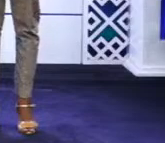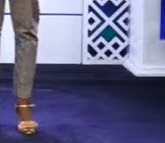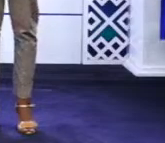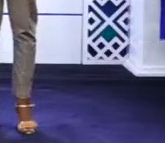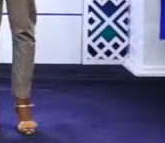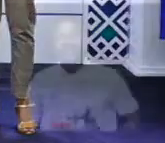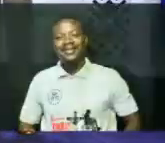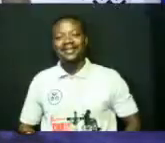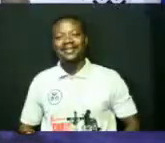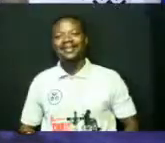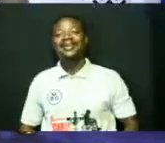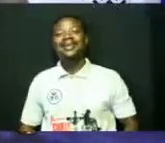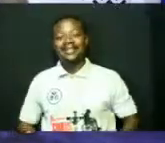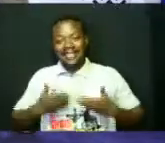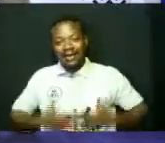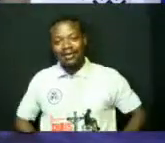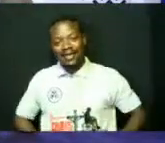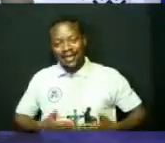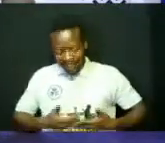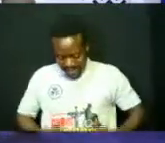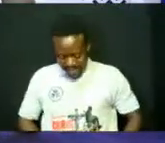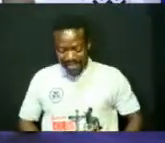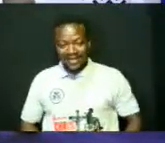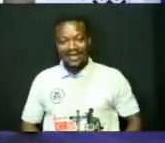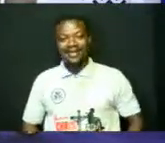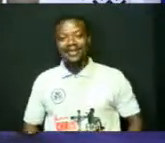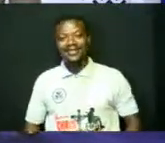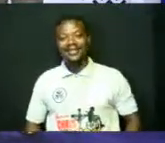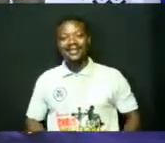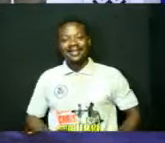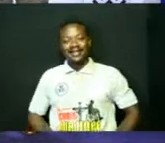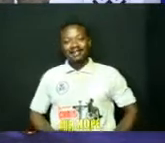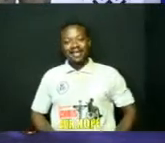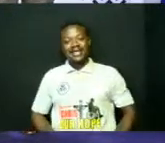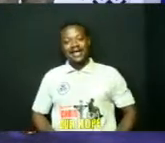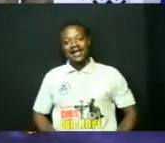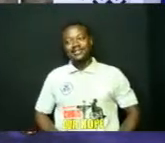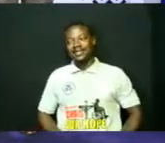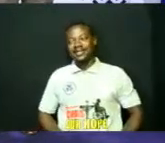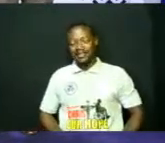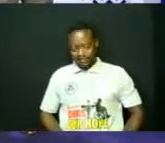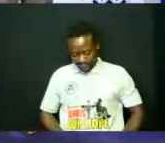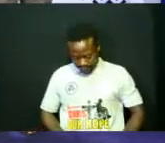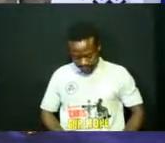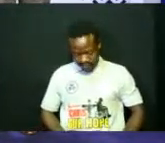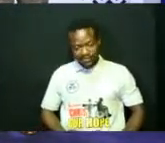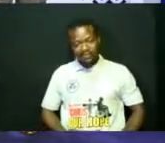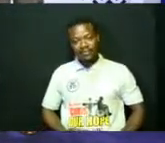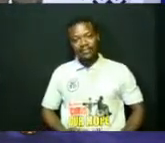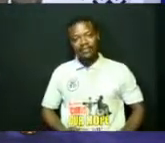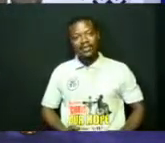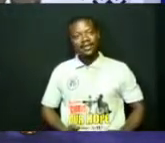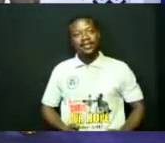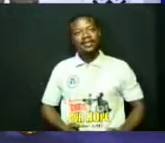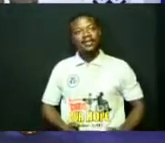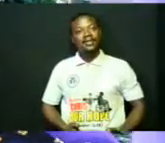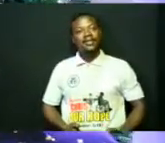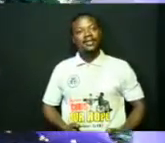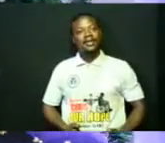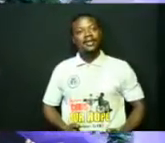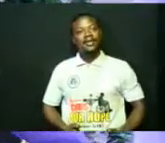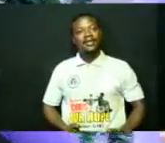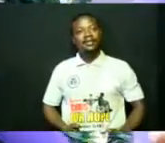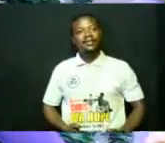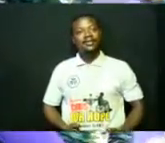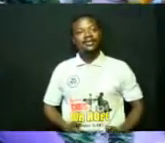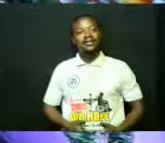are grateful unto you. As we celebrate this season, we say thank you, Lord. Thank you, Lord. Thank you, Lord. Be